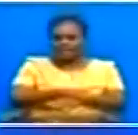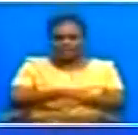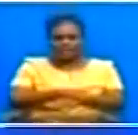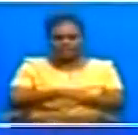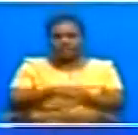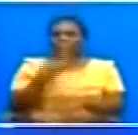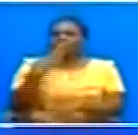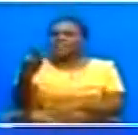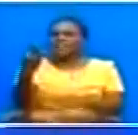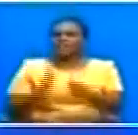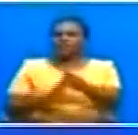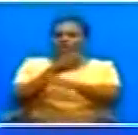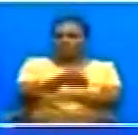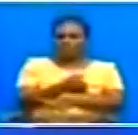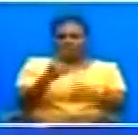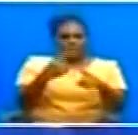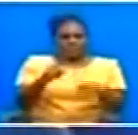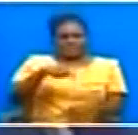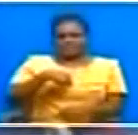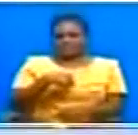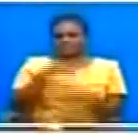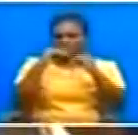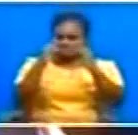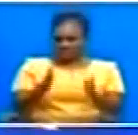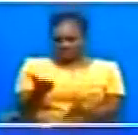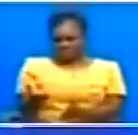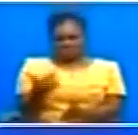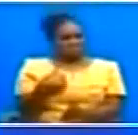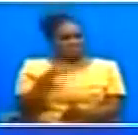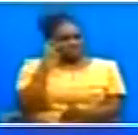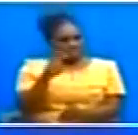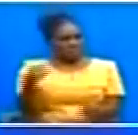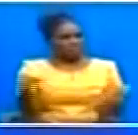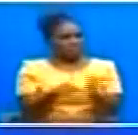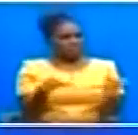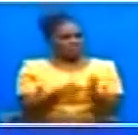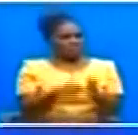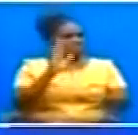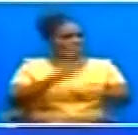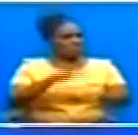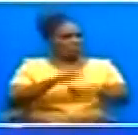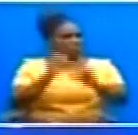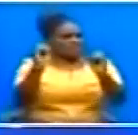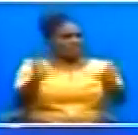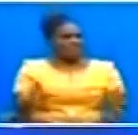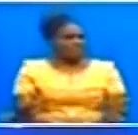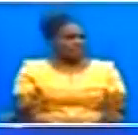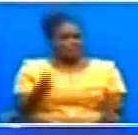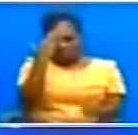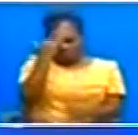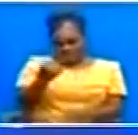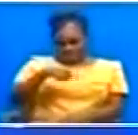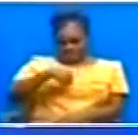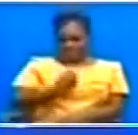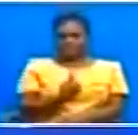300 and above, lakini mimi kwanza walimu wamekuwa hivi absent, si nzuri sana because kama mimi